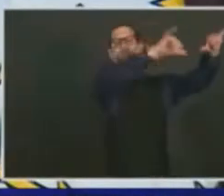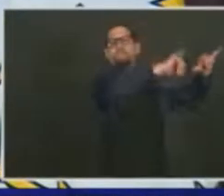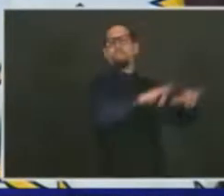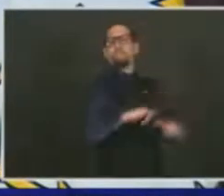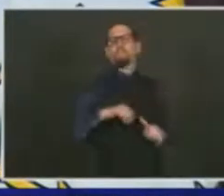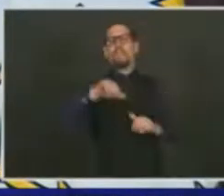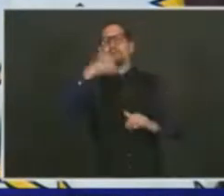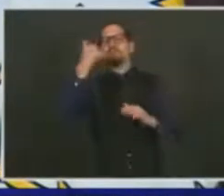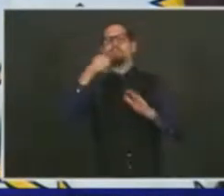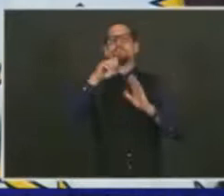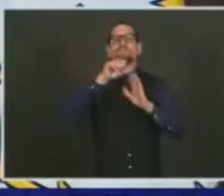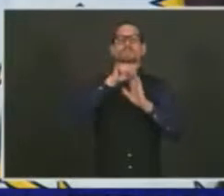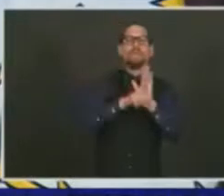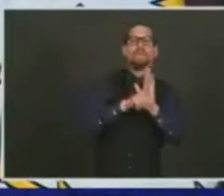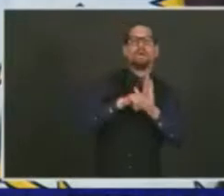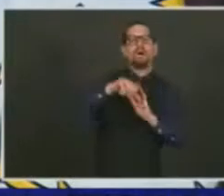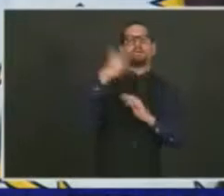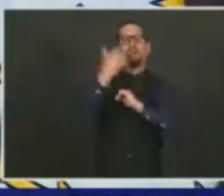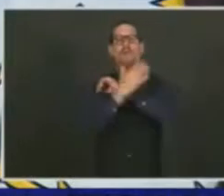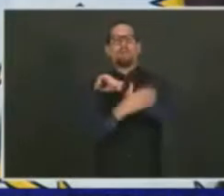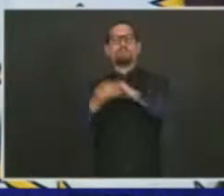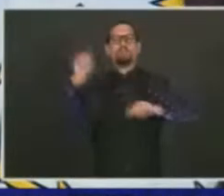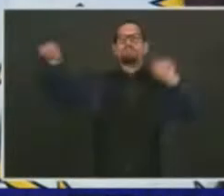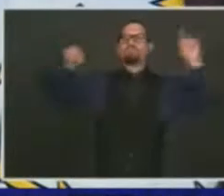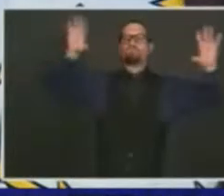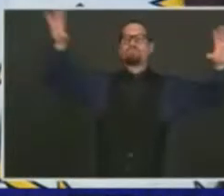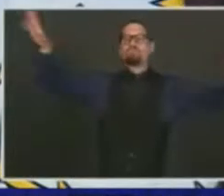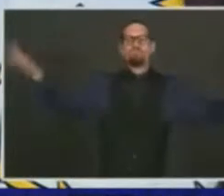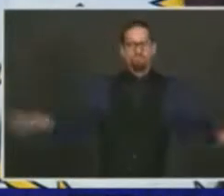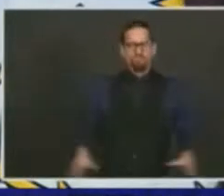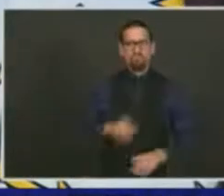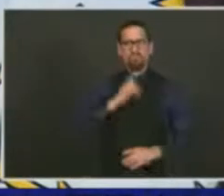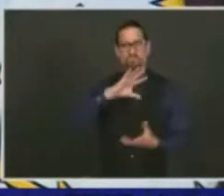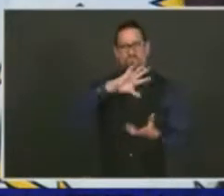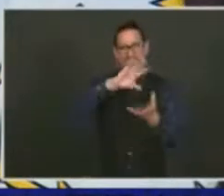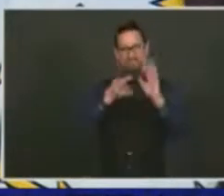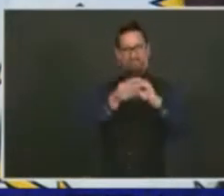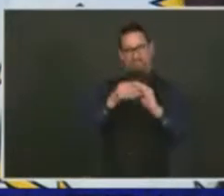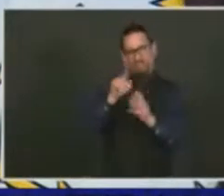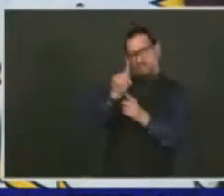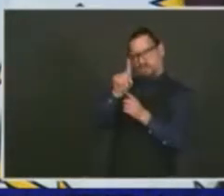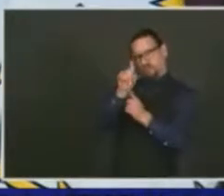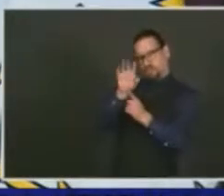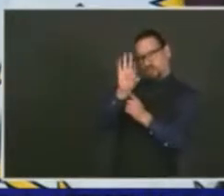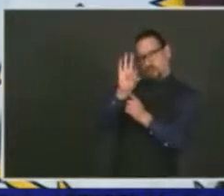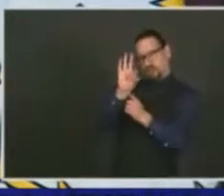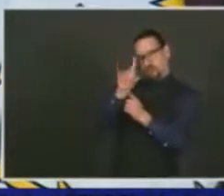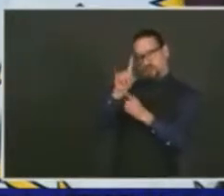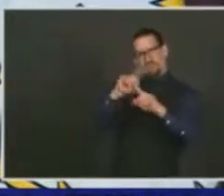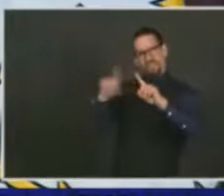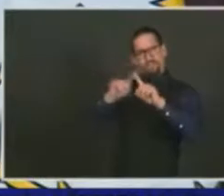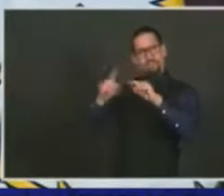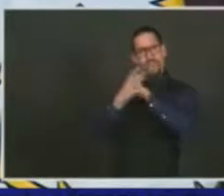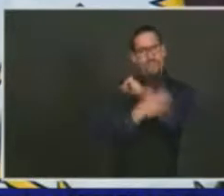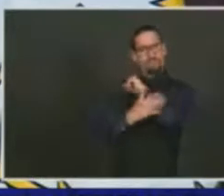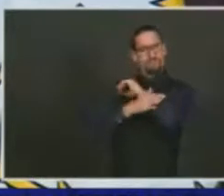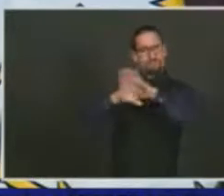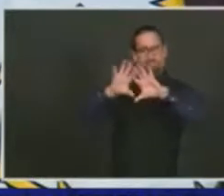of 191 countries found no correlation between school